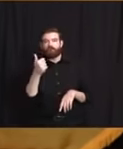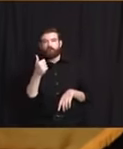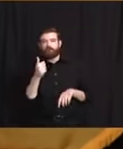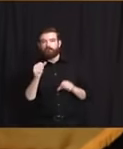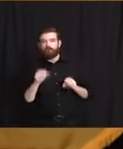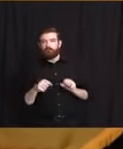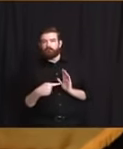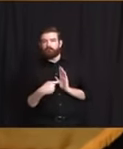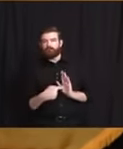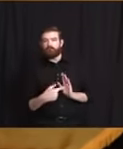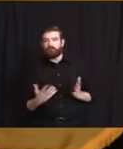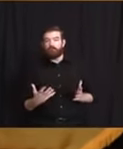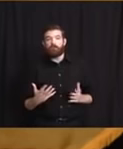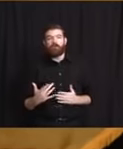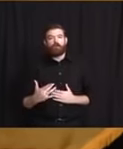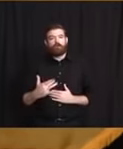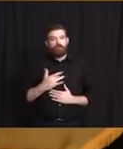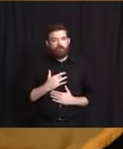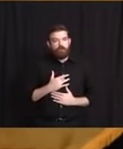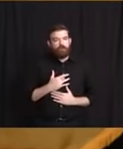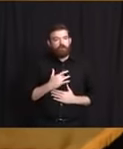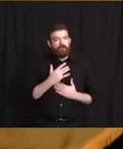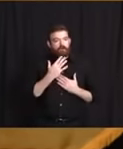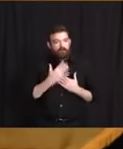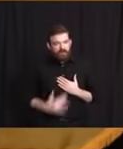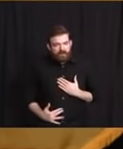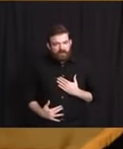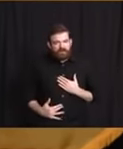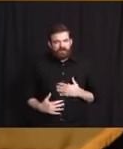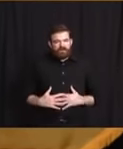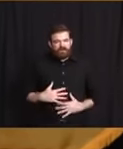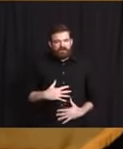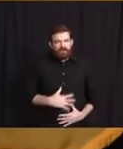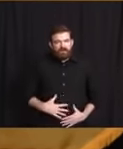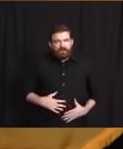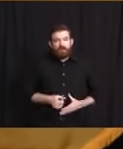vessels, the gastrointestinal tract, or other organs